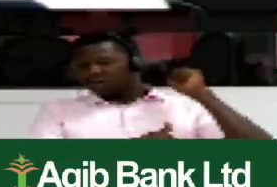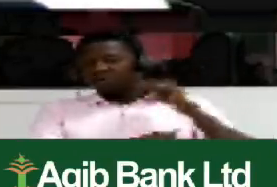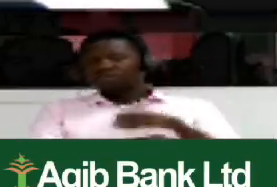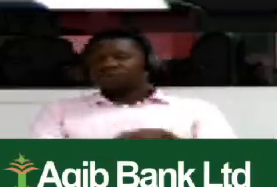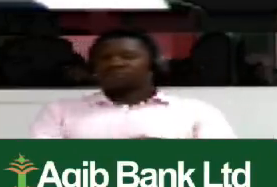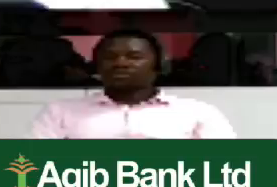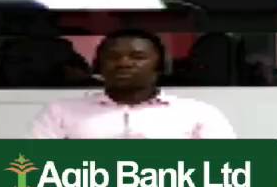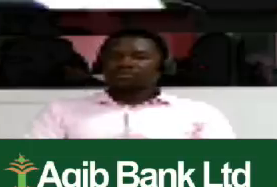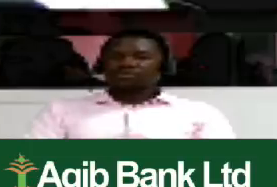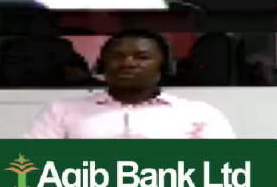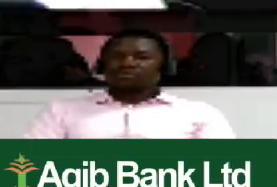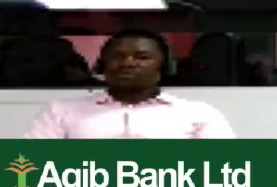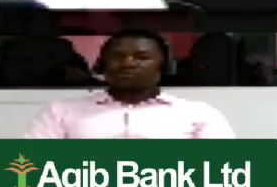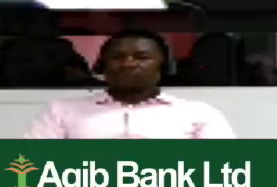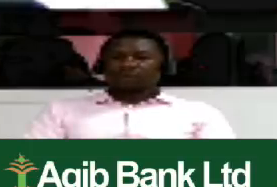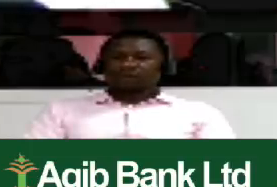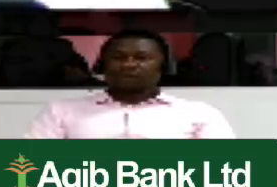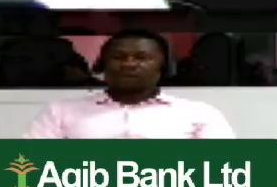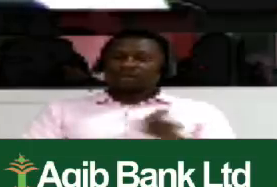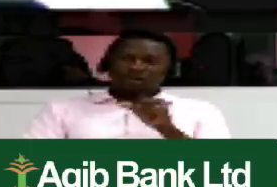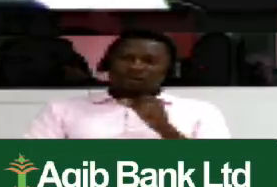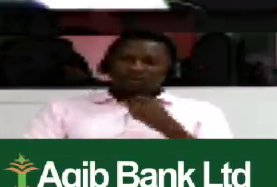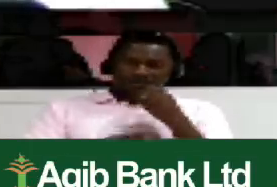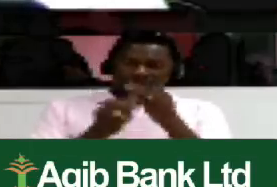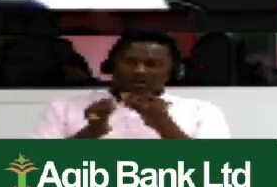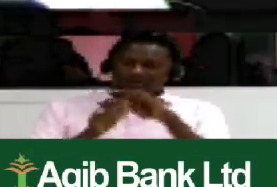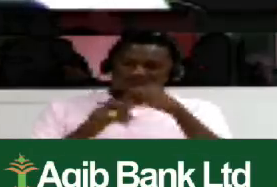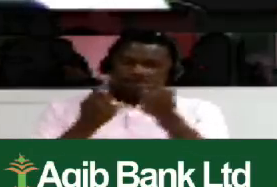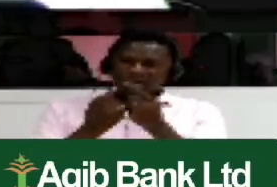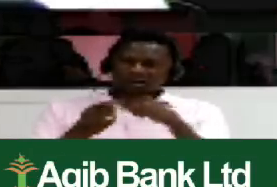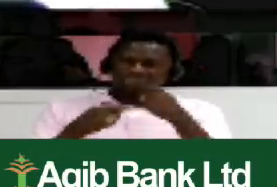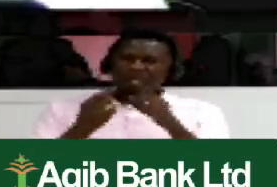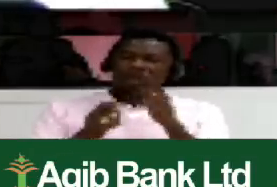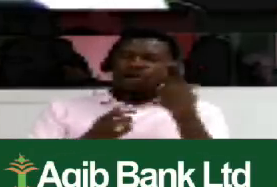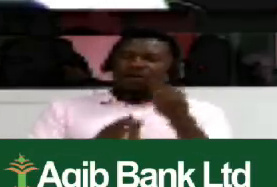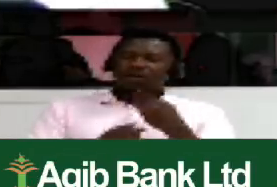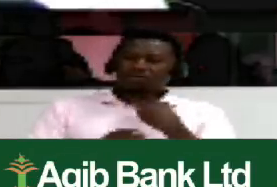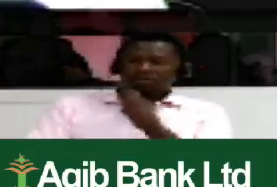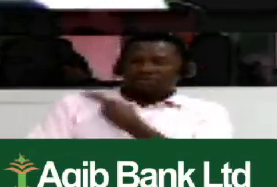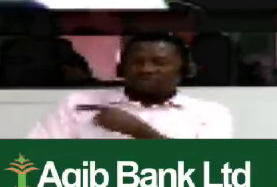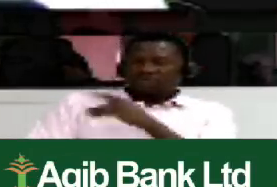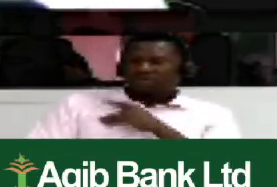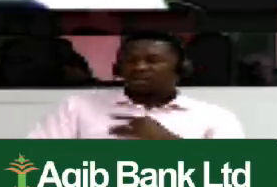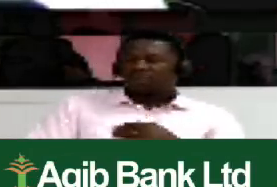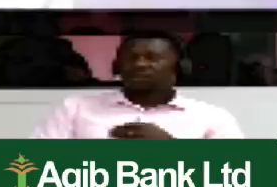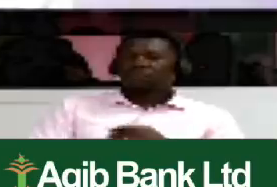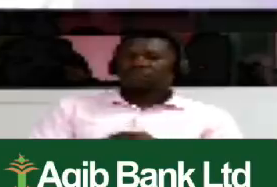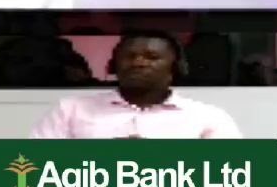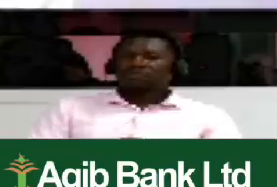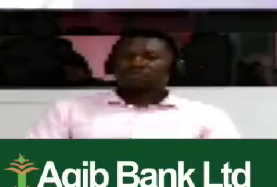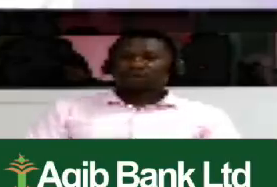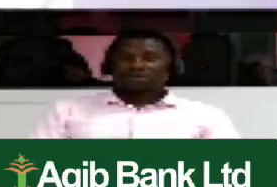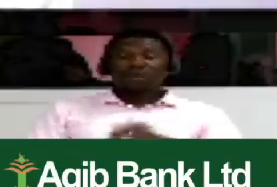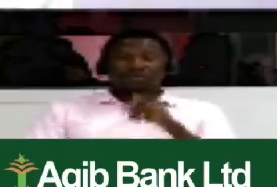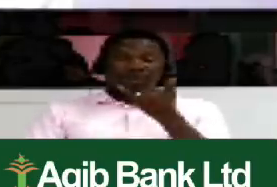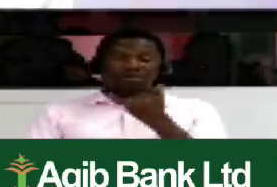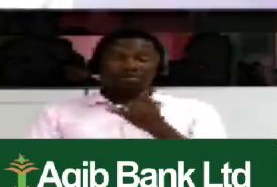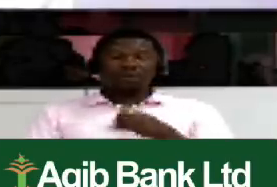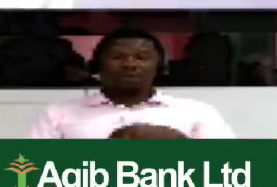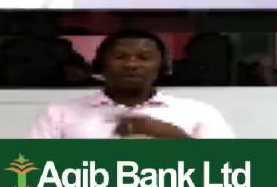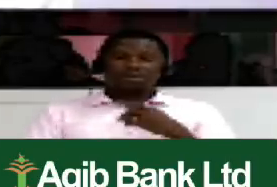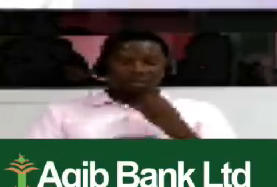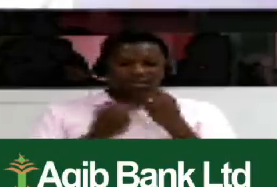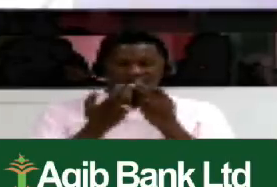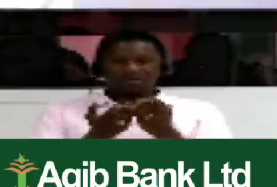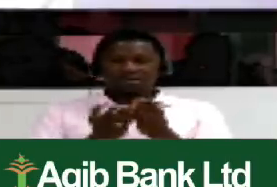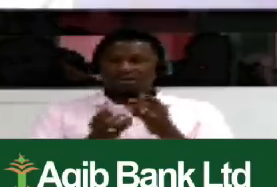Did any of them tell you anything else about how they were treated, apart from the beatings that they mentioned? Yes, like I said, they were malhandled. They